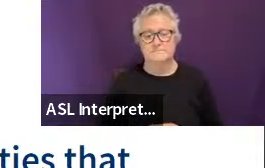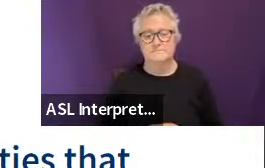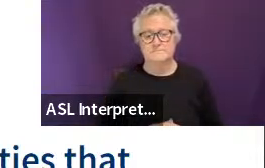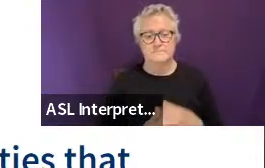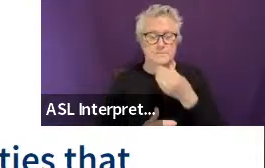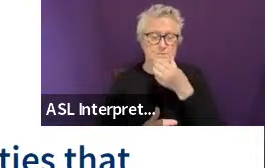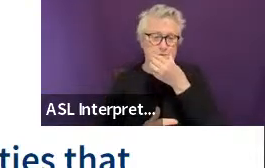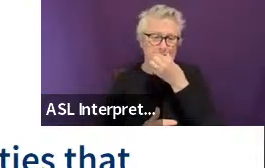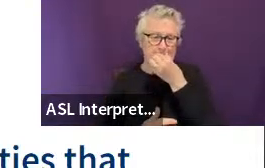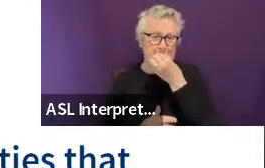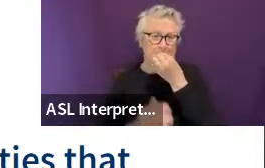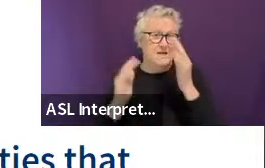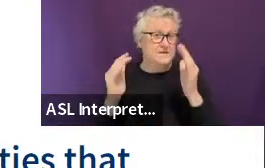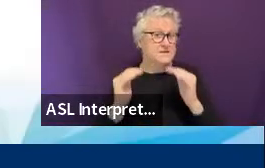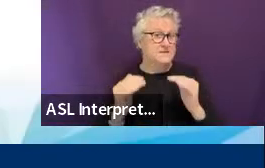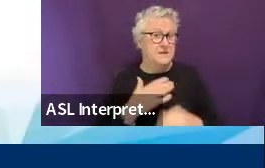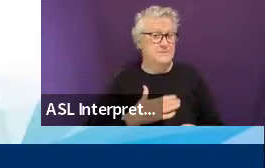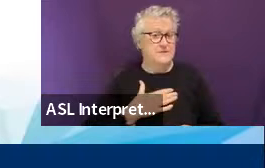Next slide, please.